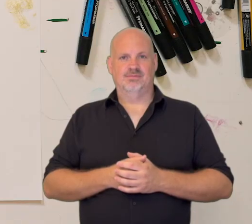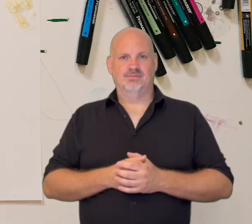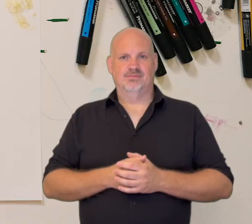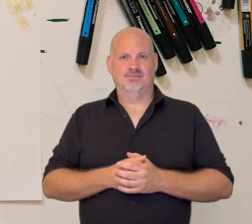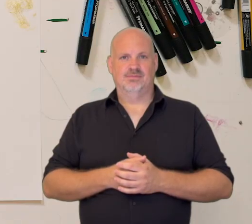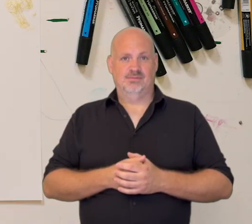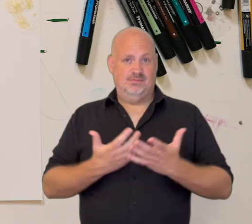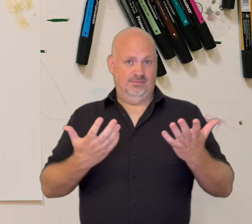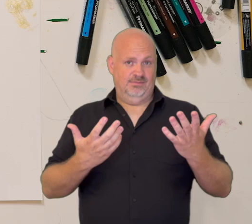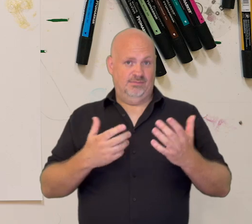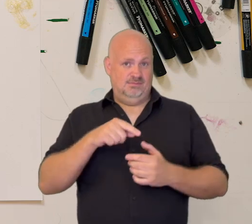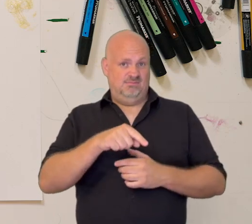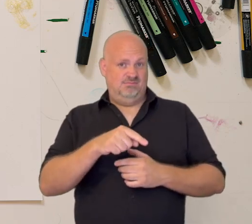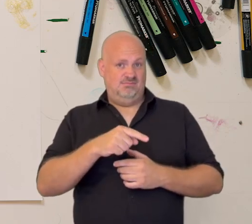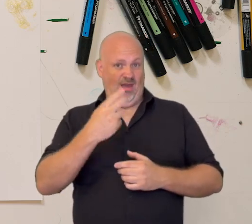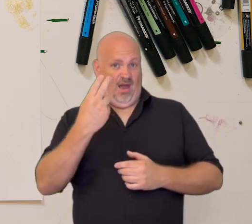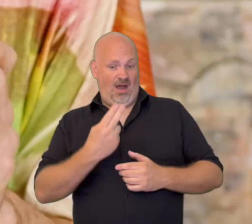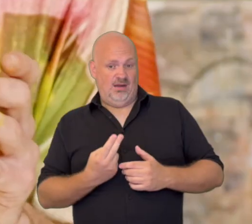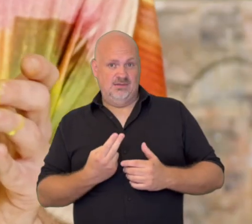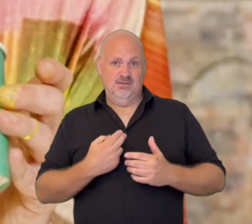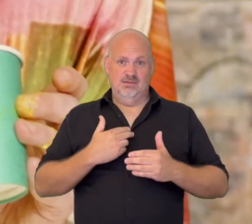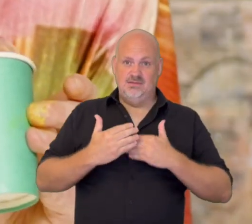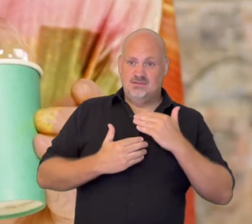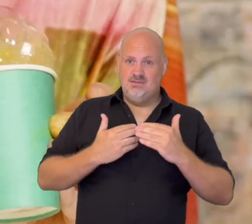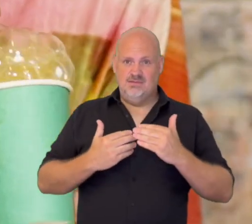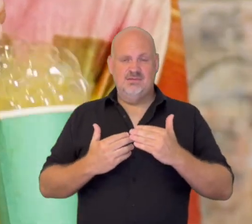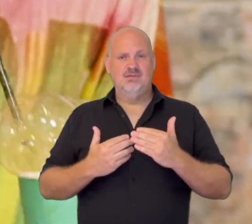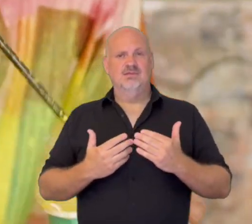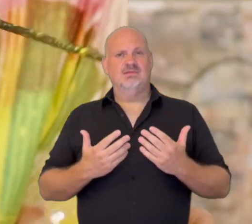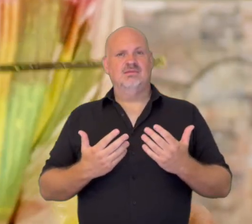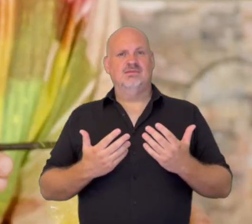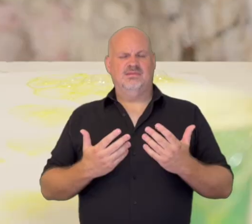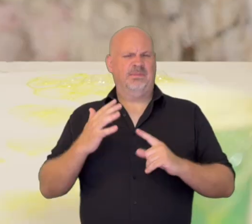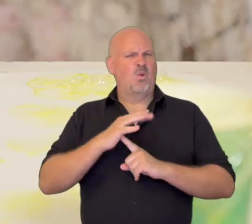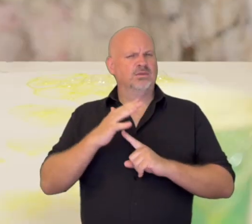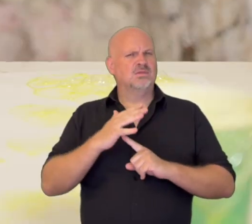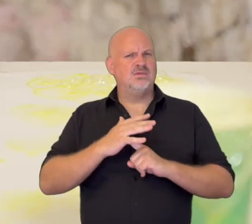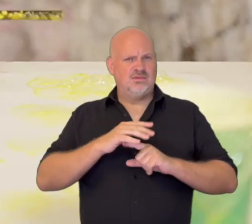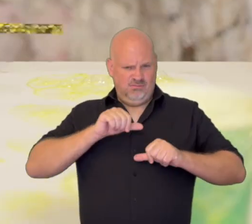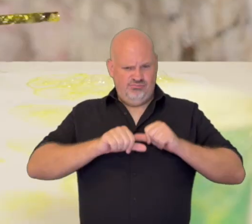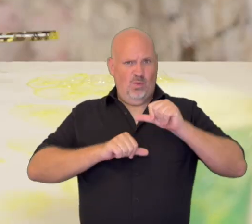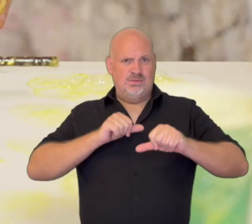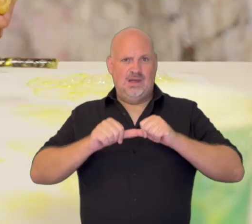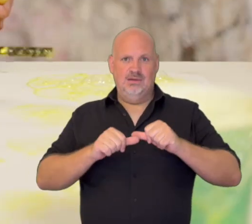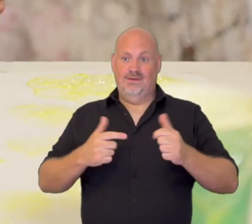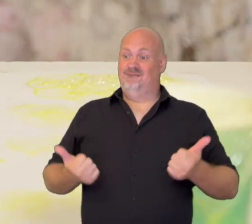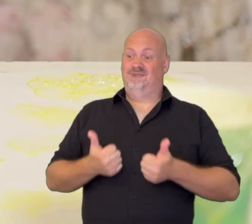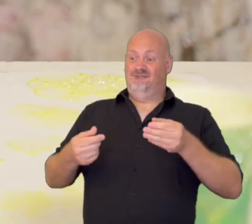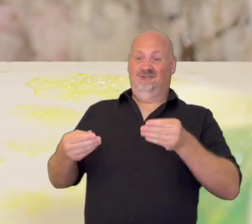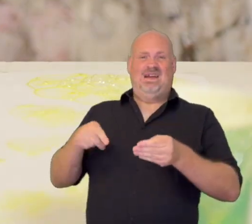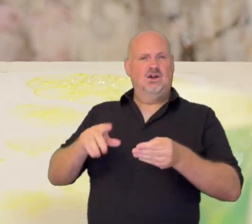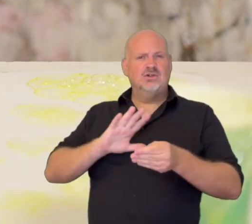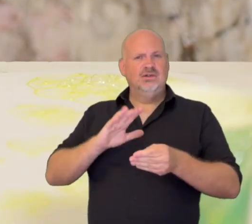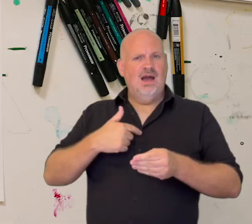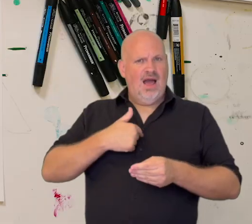So for me, the process of making art is kind of more important than the actual finished product. I've used art as a